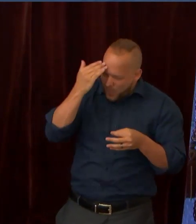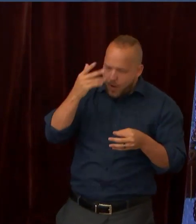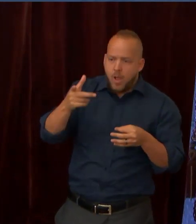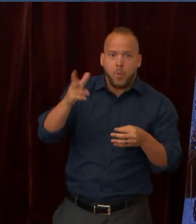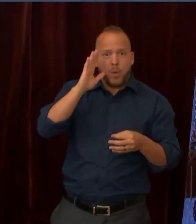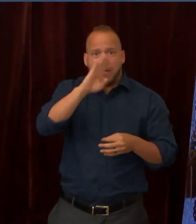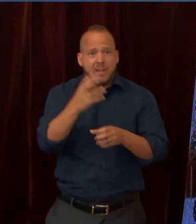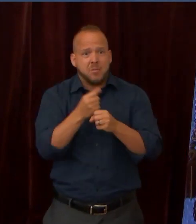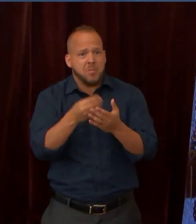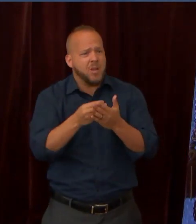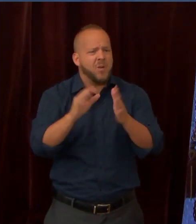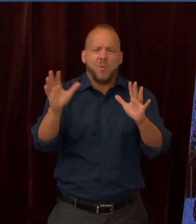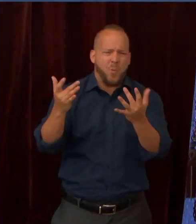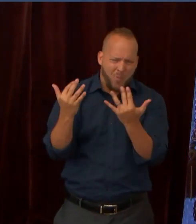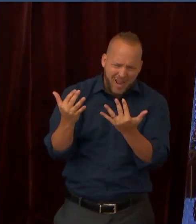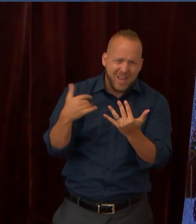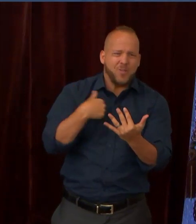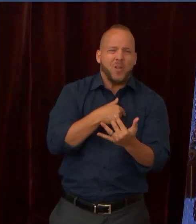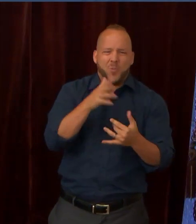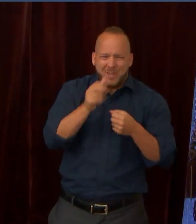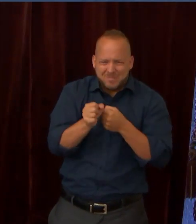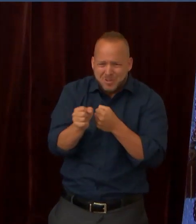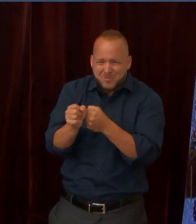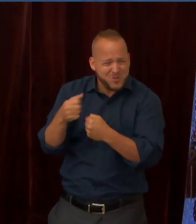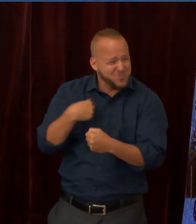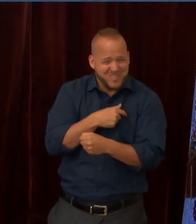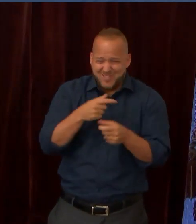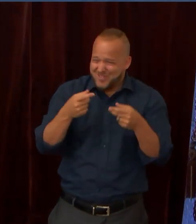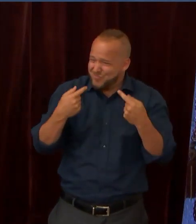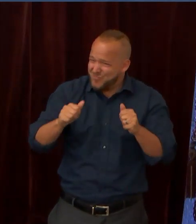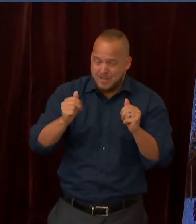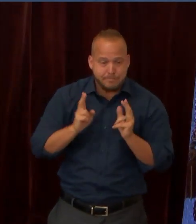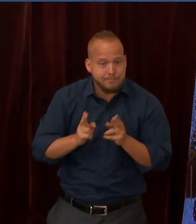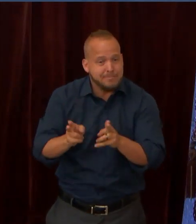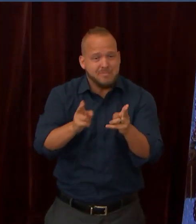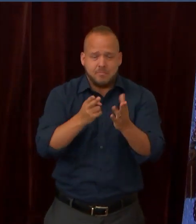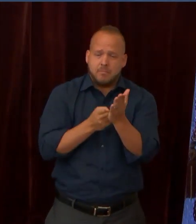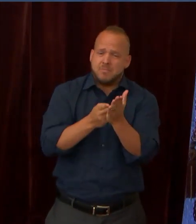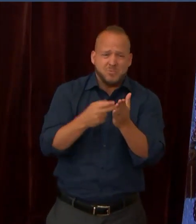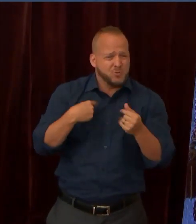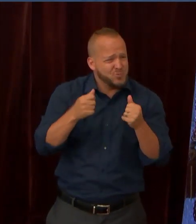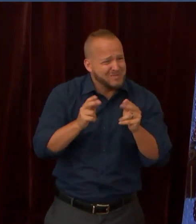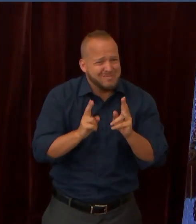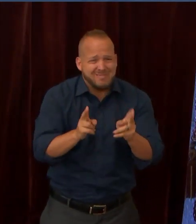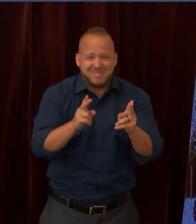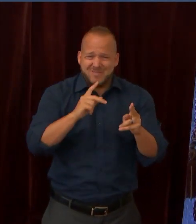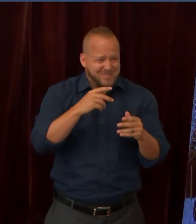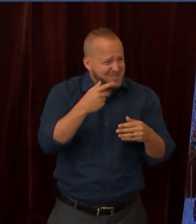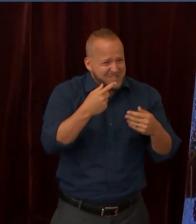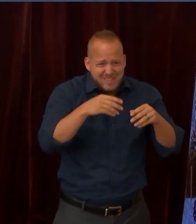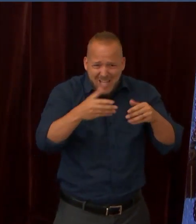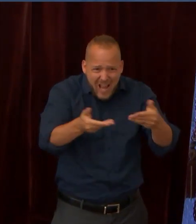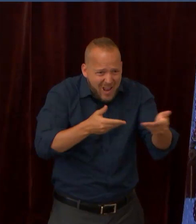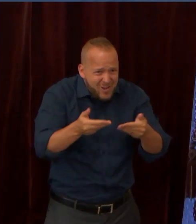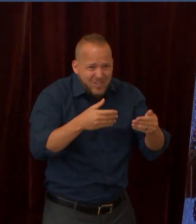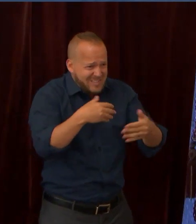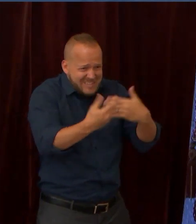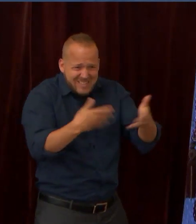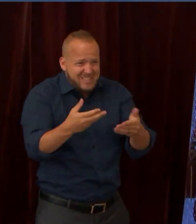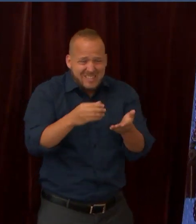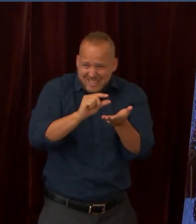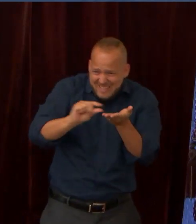that capacity as quickly as we can. Now, the department has also done some things from a technical standpoint to increase